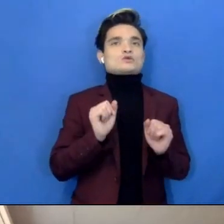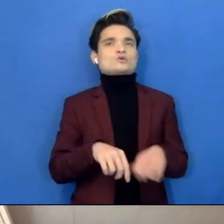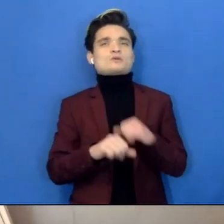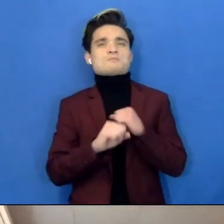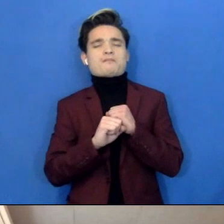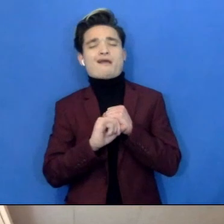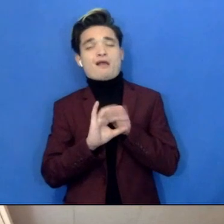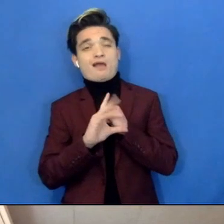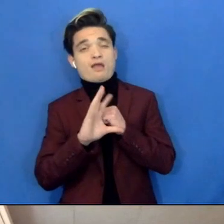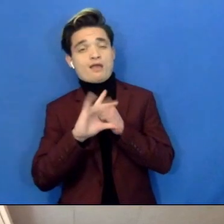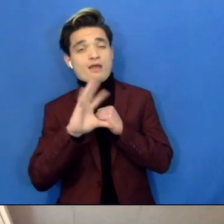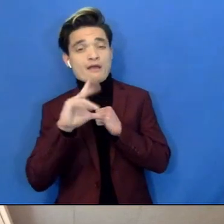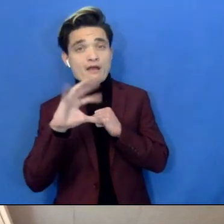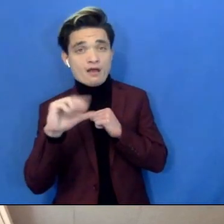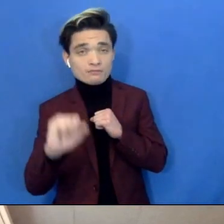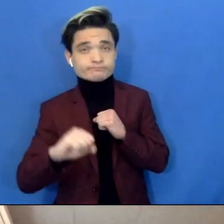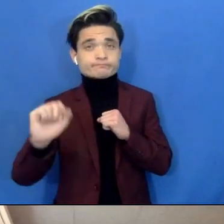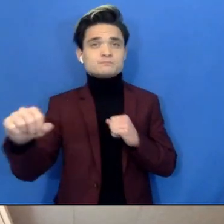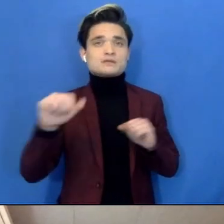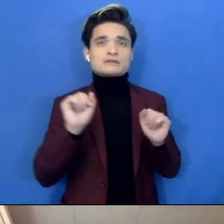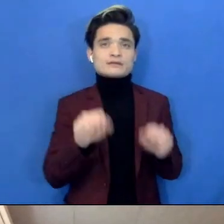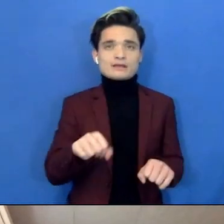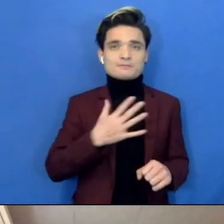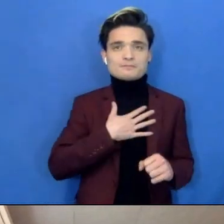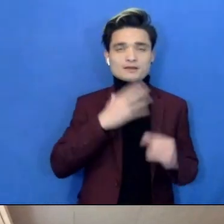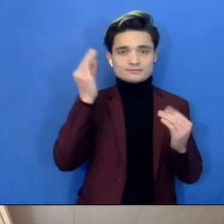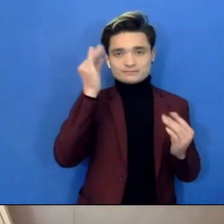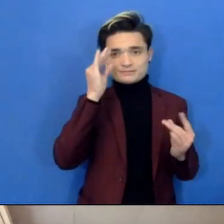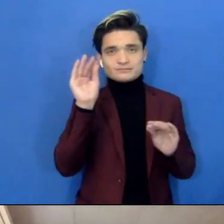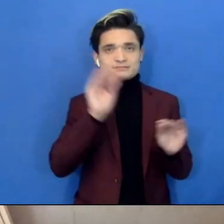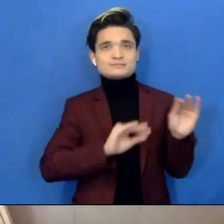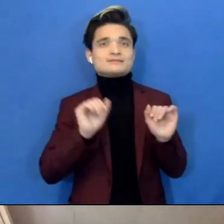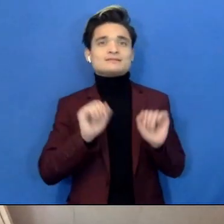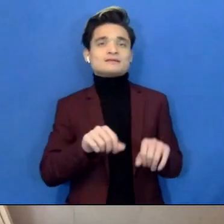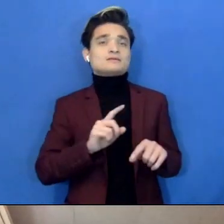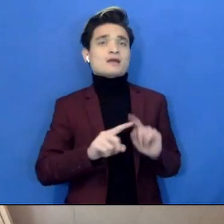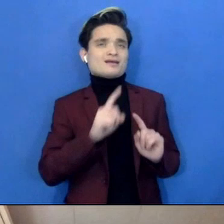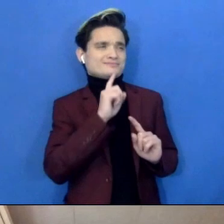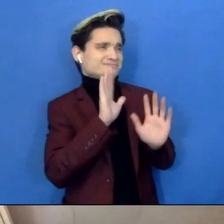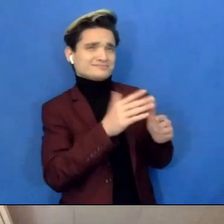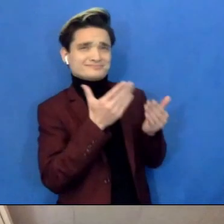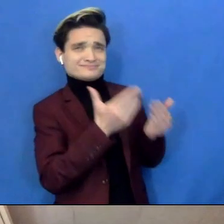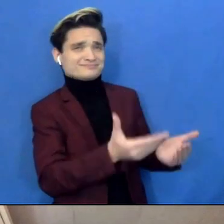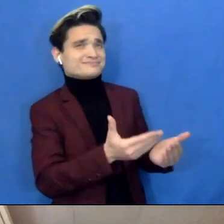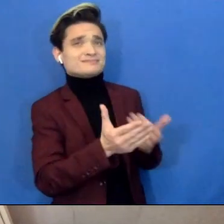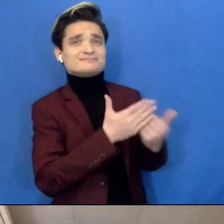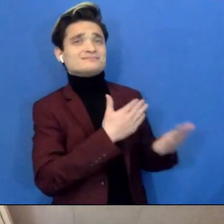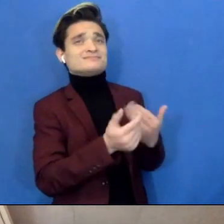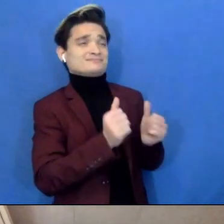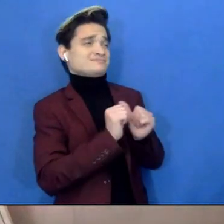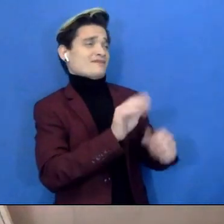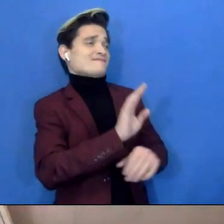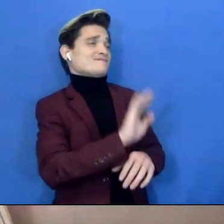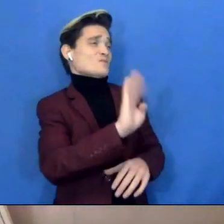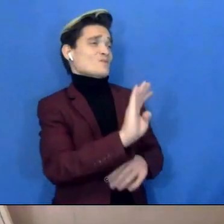So feel free. We're here until 4. Yeah. No, just interrupt me if I'm too long. Well, I